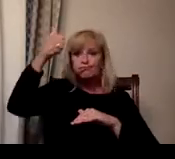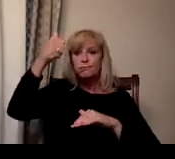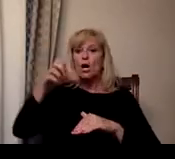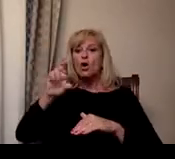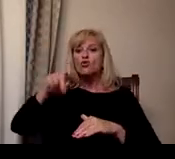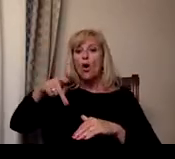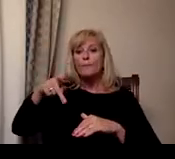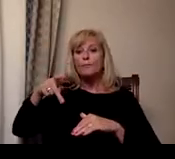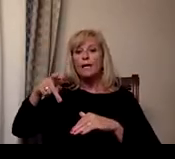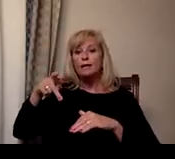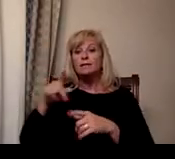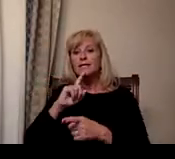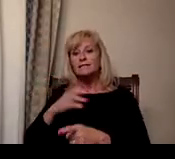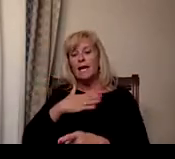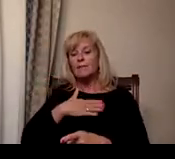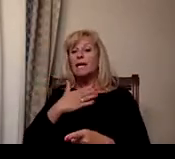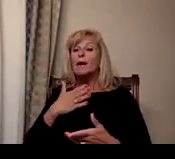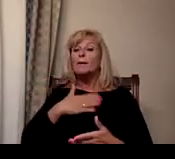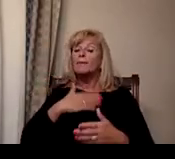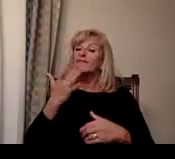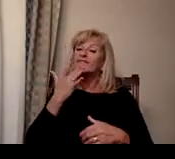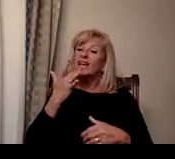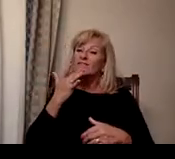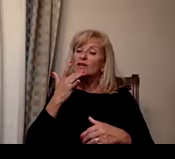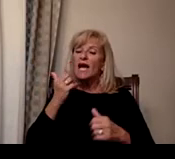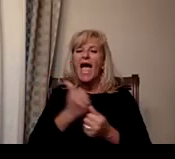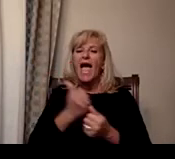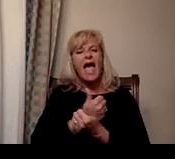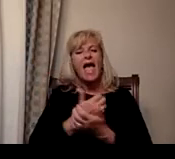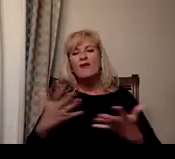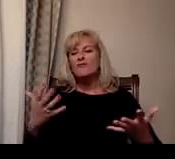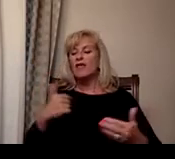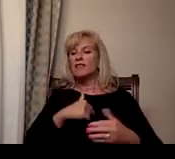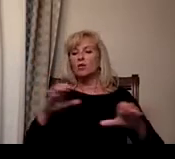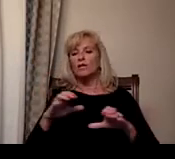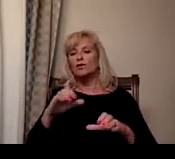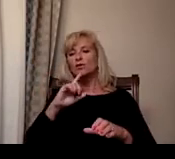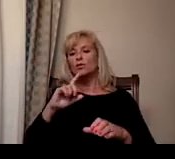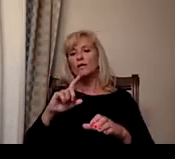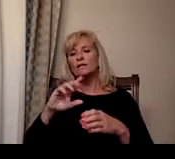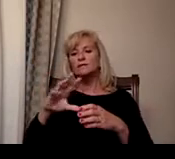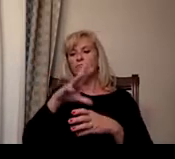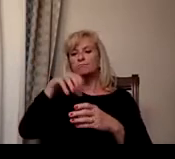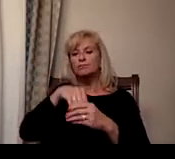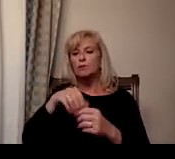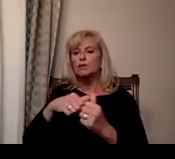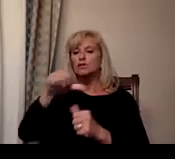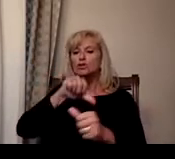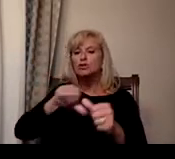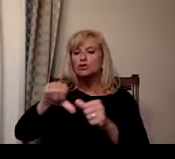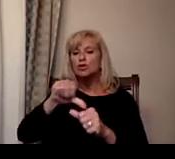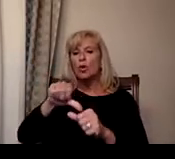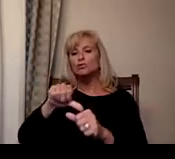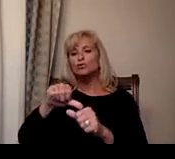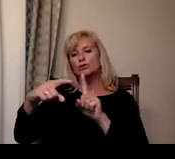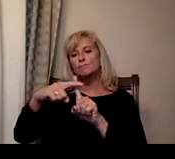say my favorite part of all of this is everything that we do is social good. It helps in some way, shape,